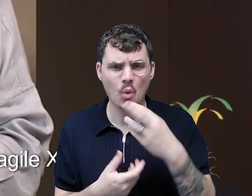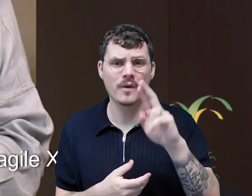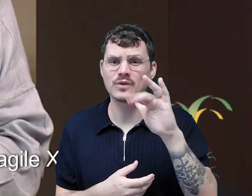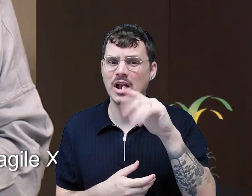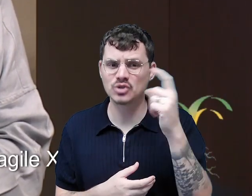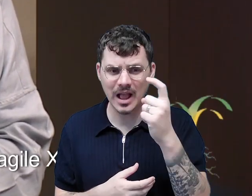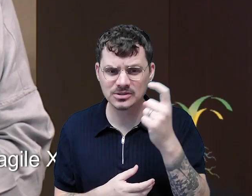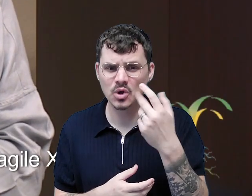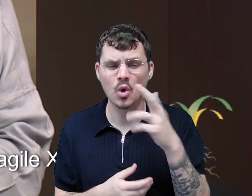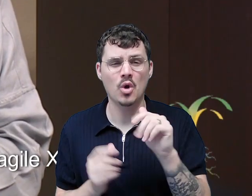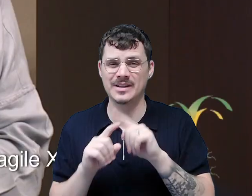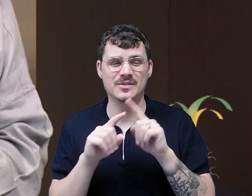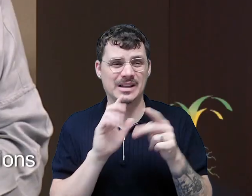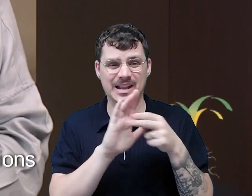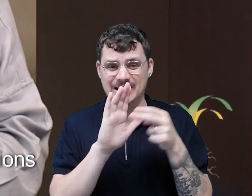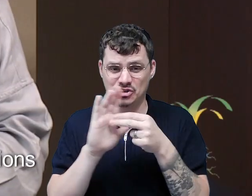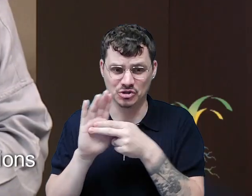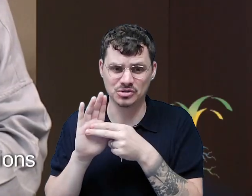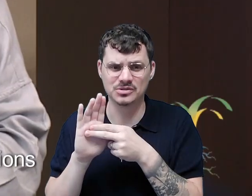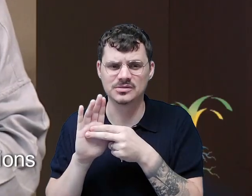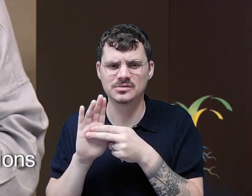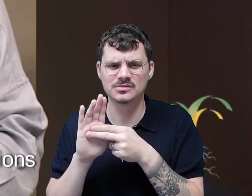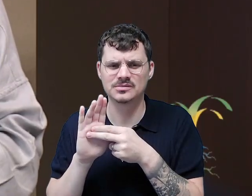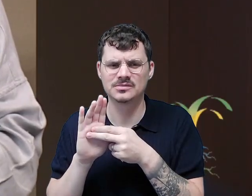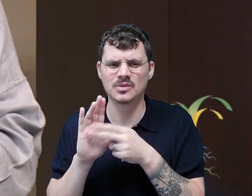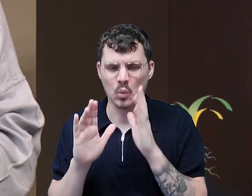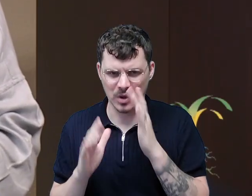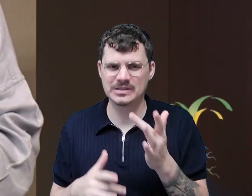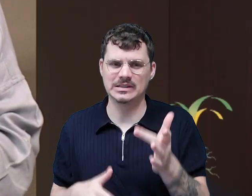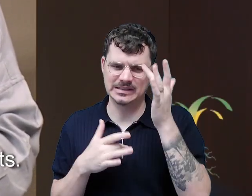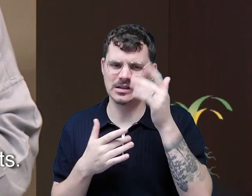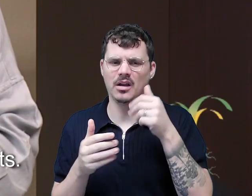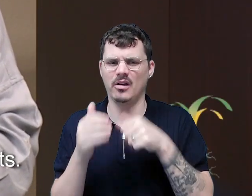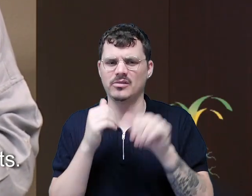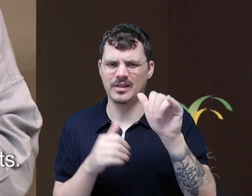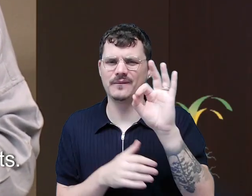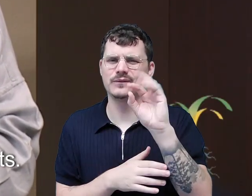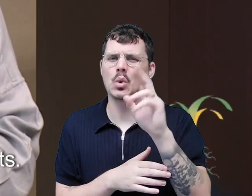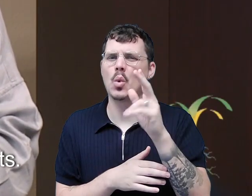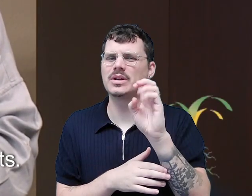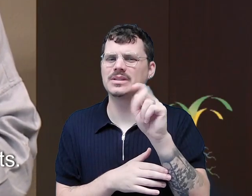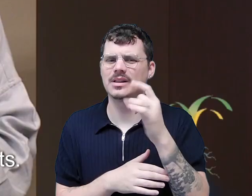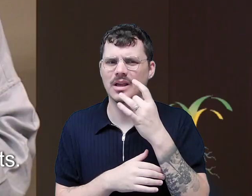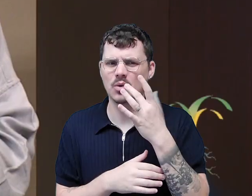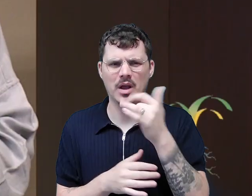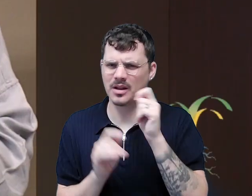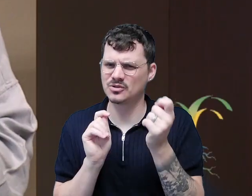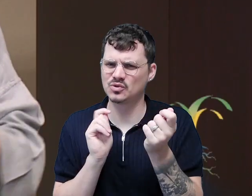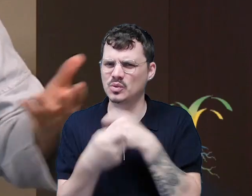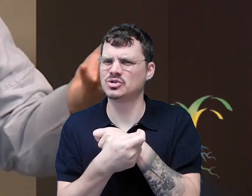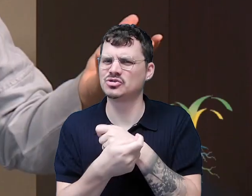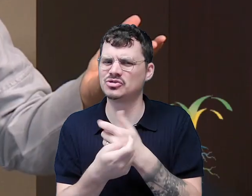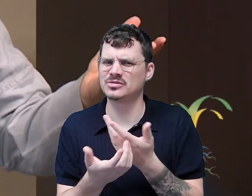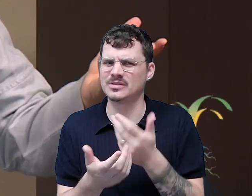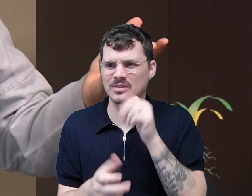People with autism, people with Fragile X, people with a lot of other conditions get sick under fluorescent lights. Why